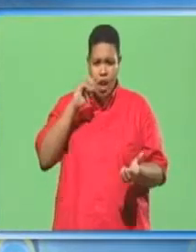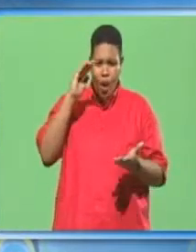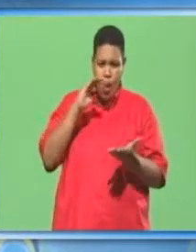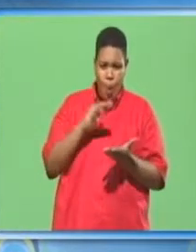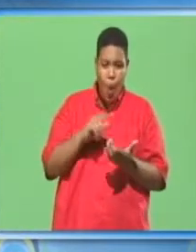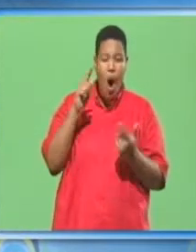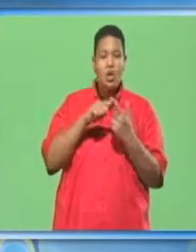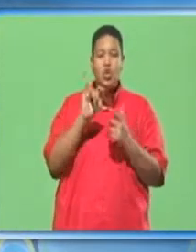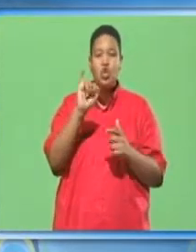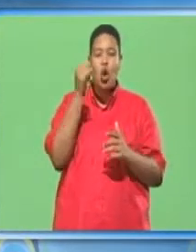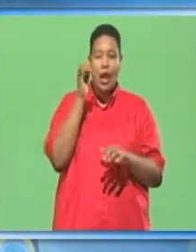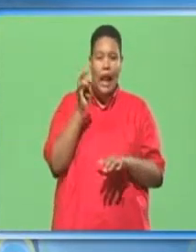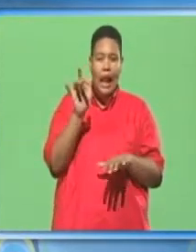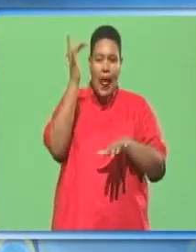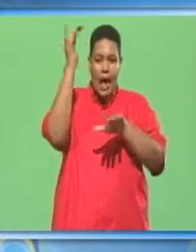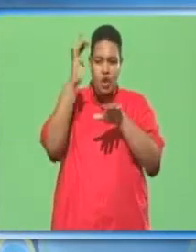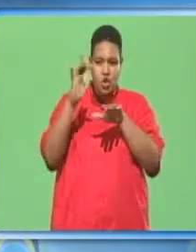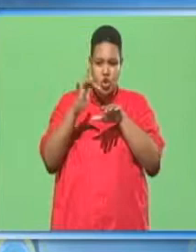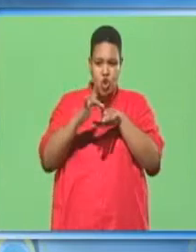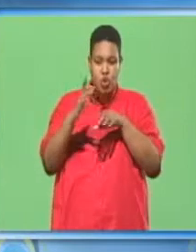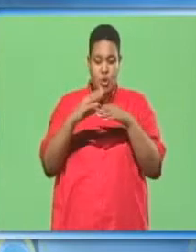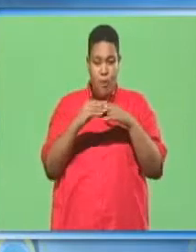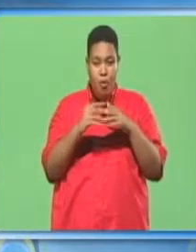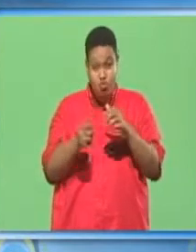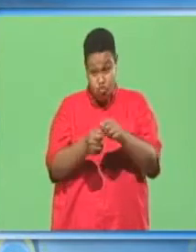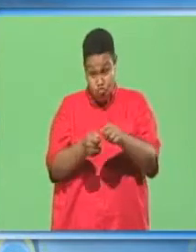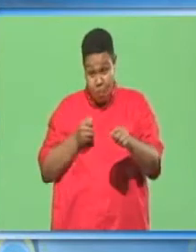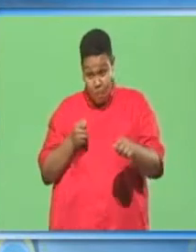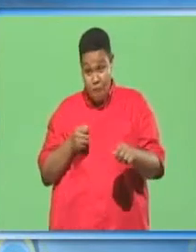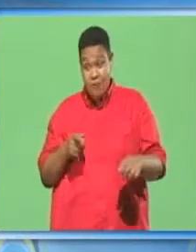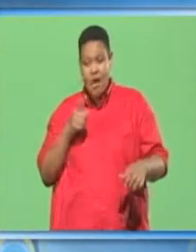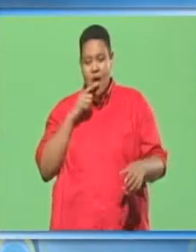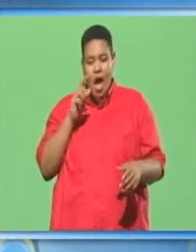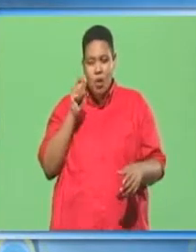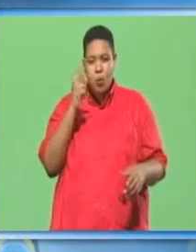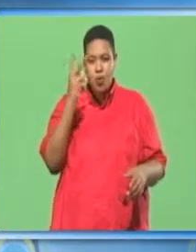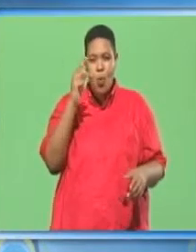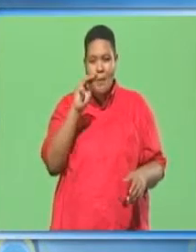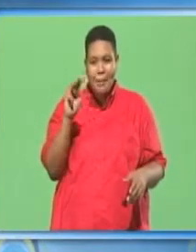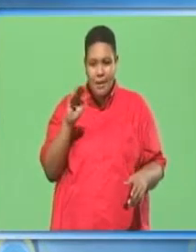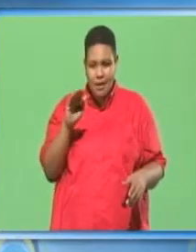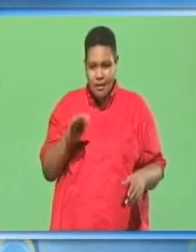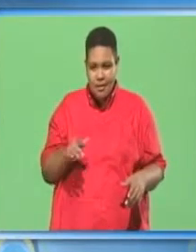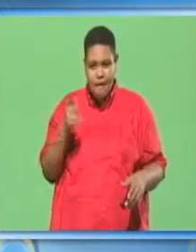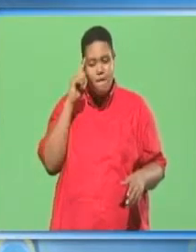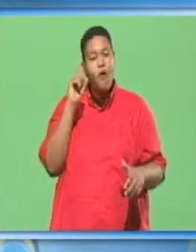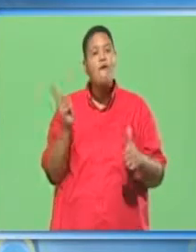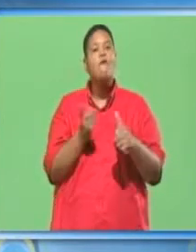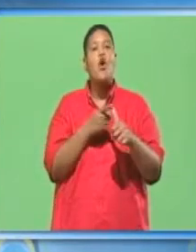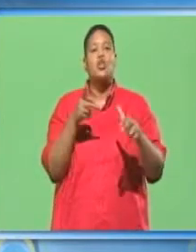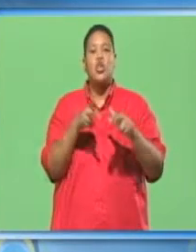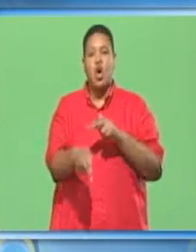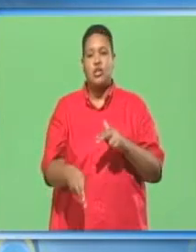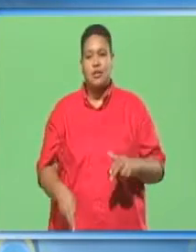of the board. Remove the board and lower the head another 2 millimeters for the first cut. Send the